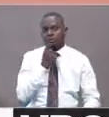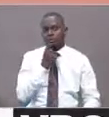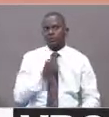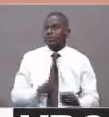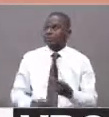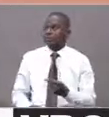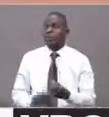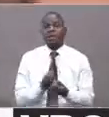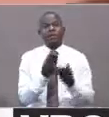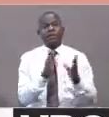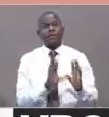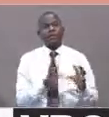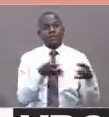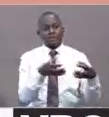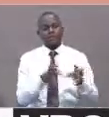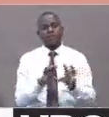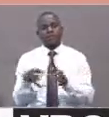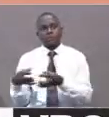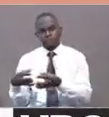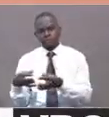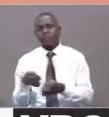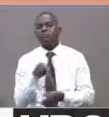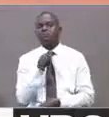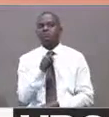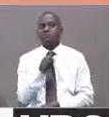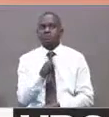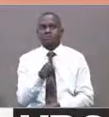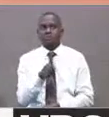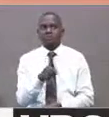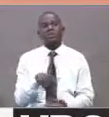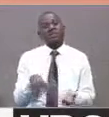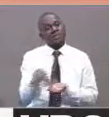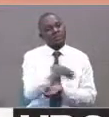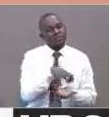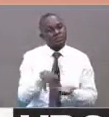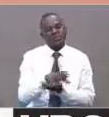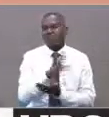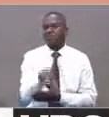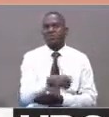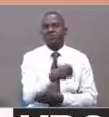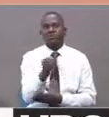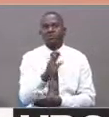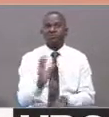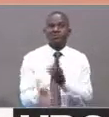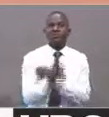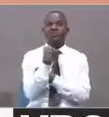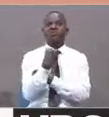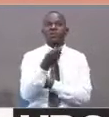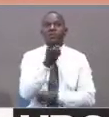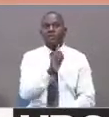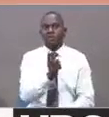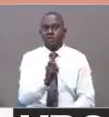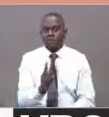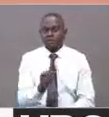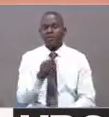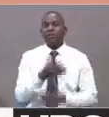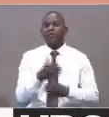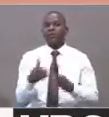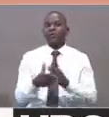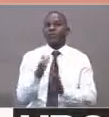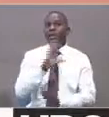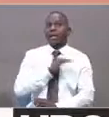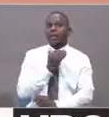so many groups, these ones cannot disorganize us. They cannot manage us. We are yielding